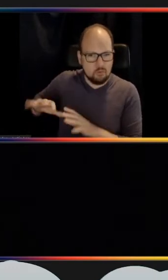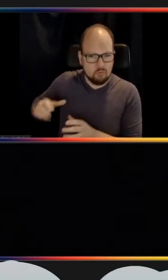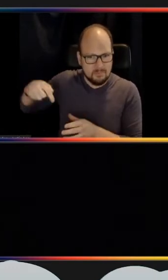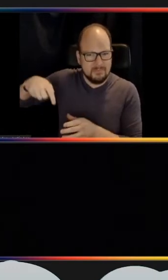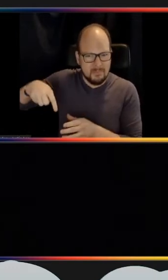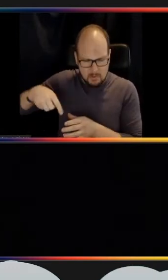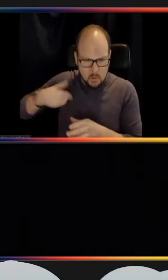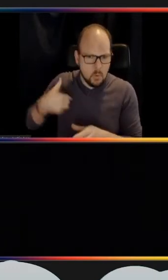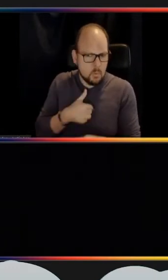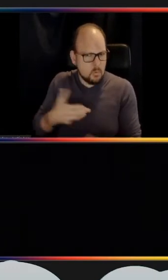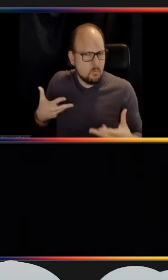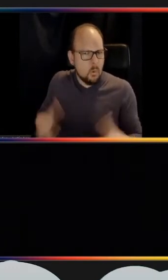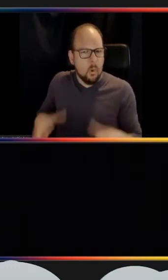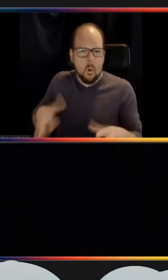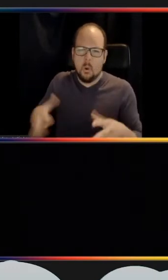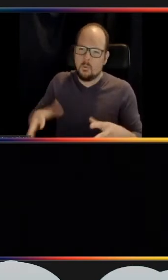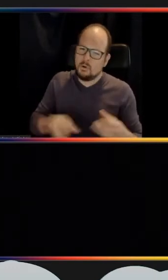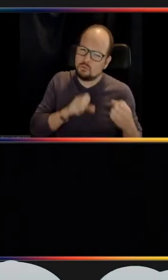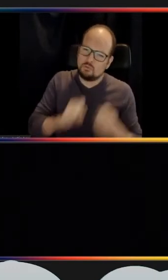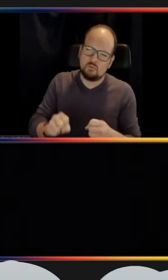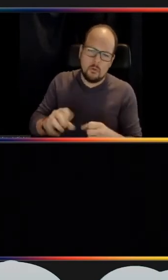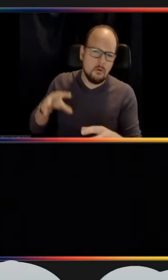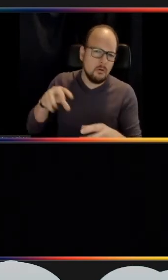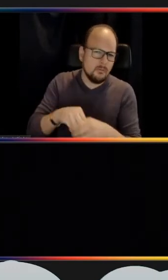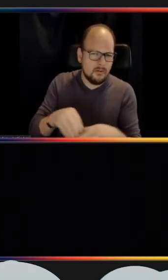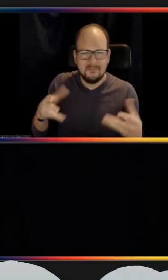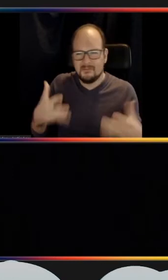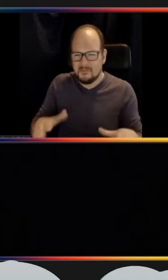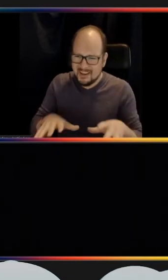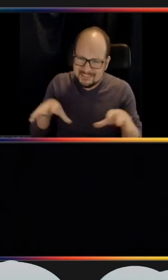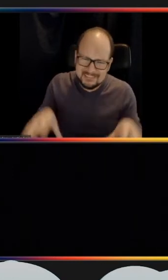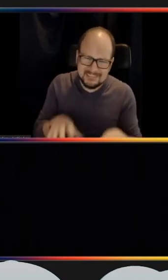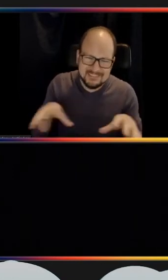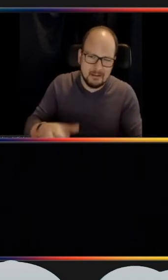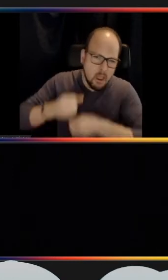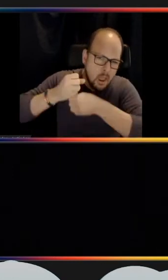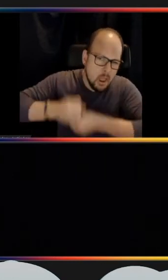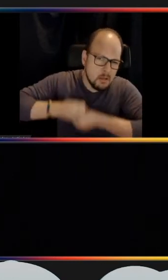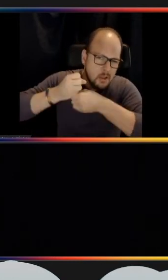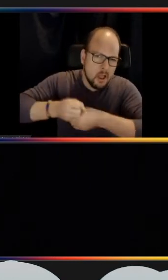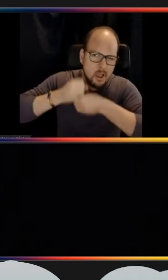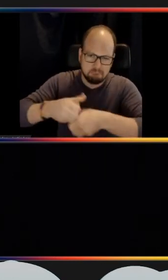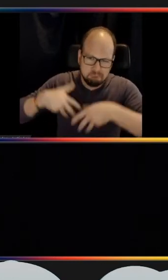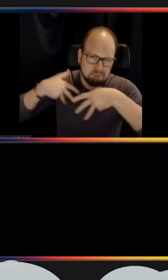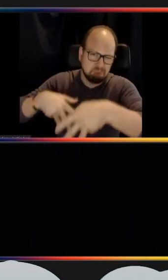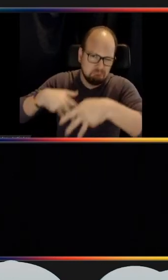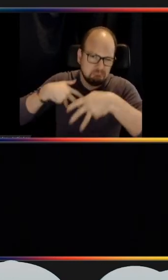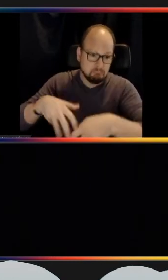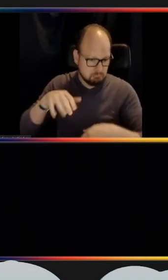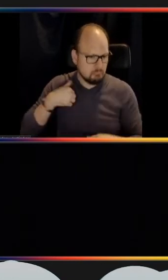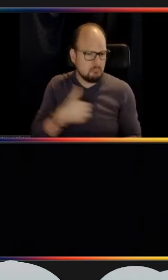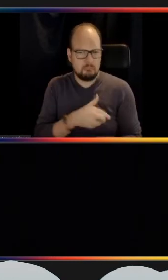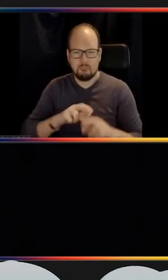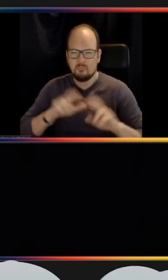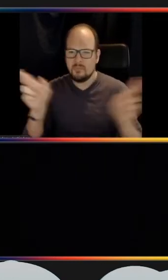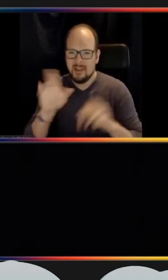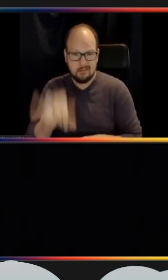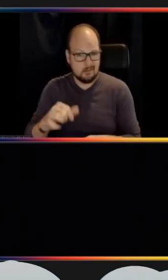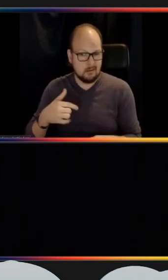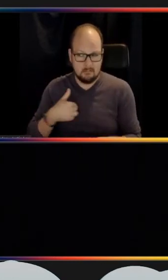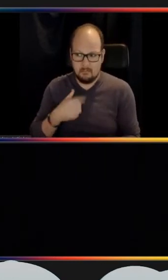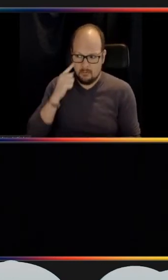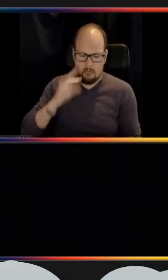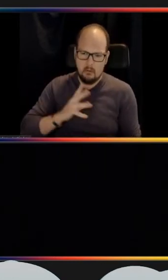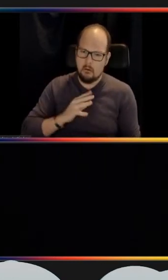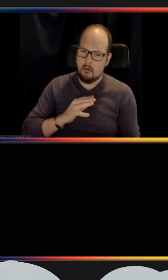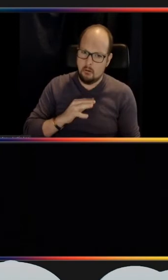we all are starting to be and how active we are in all of this. So I think she's dope. Love it. I think